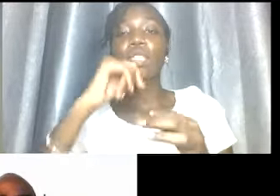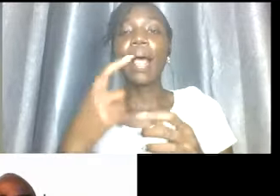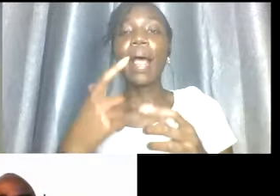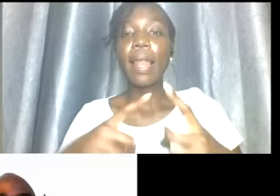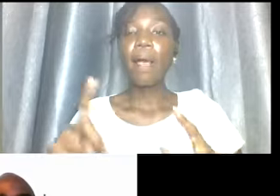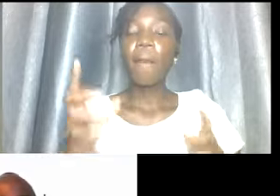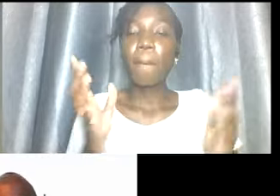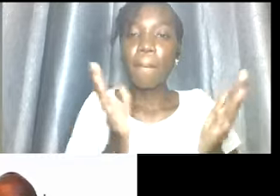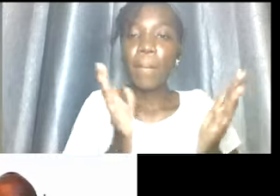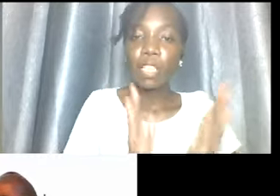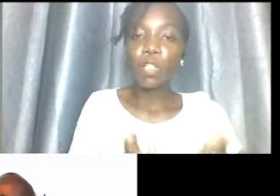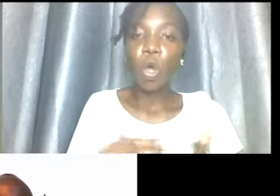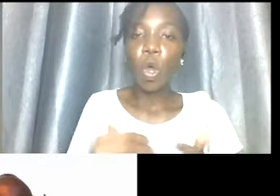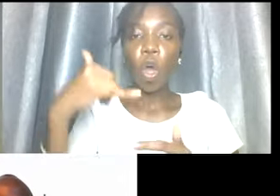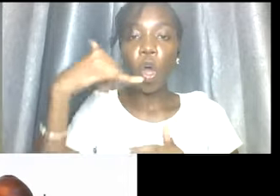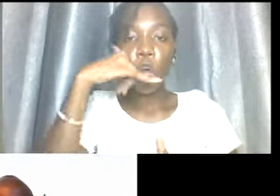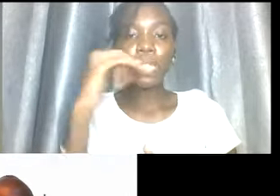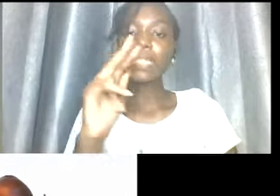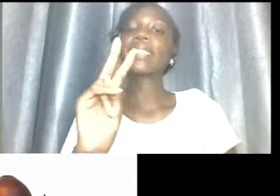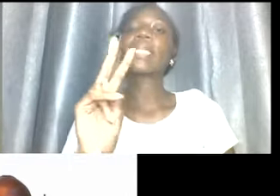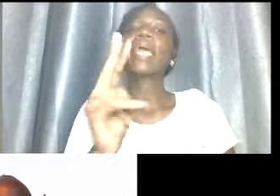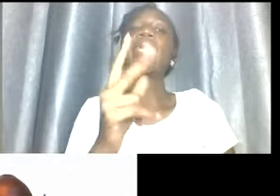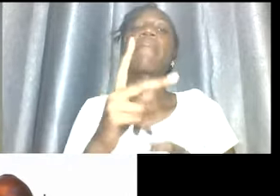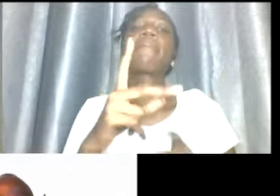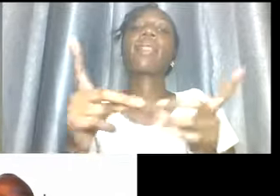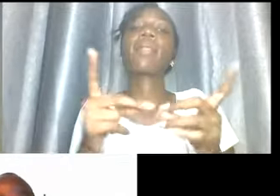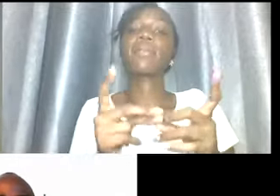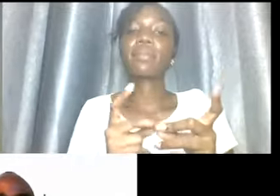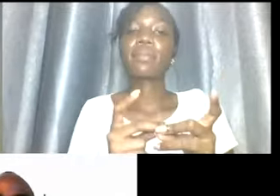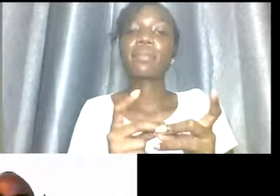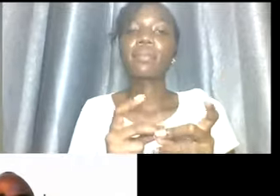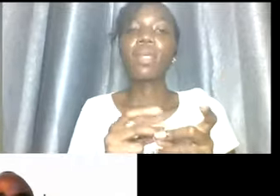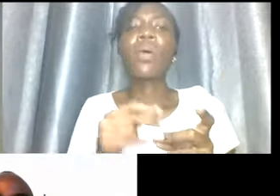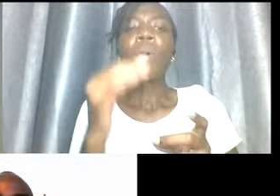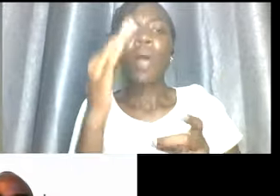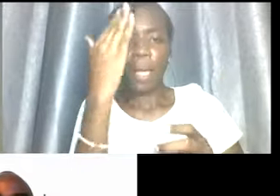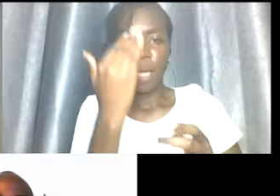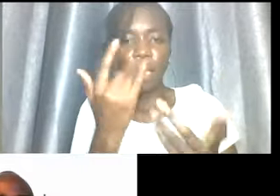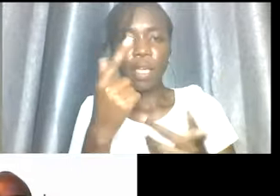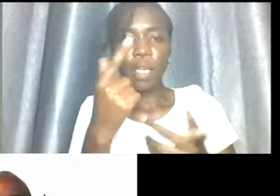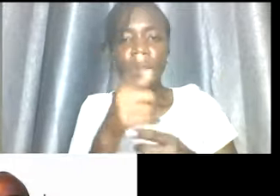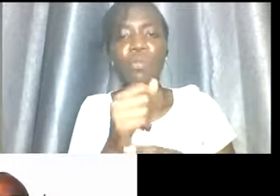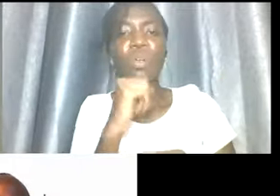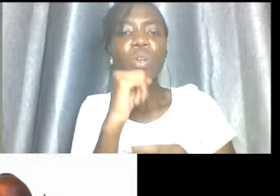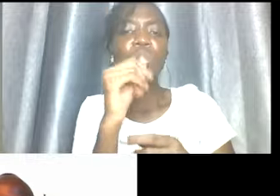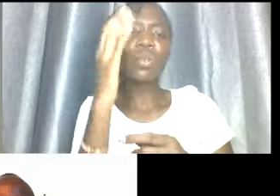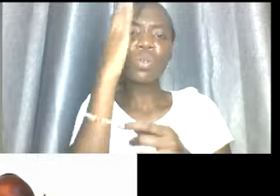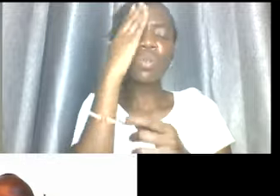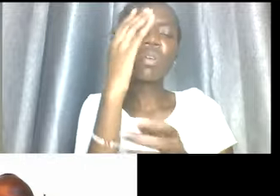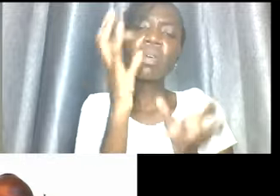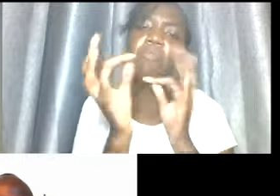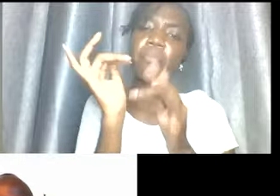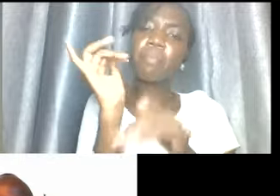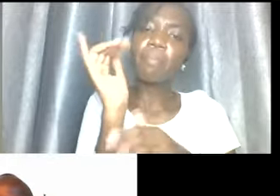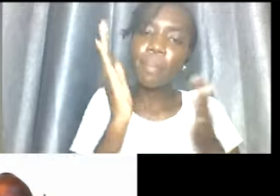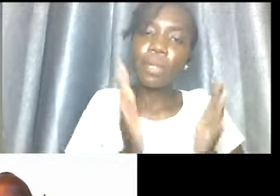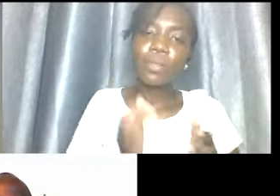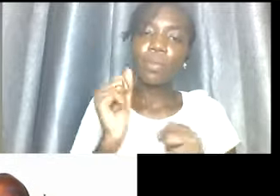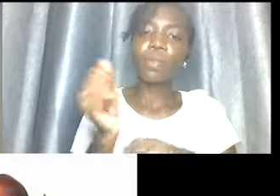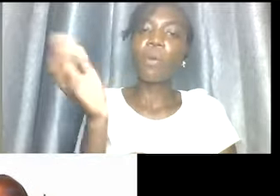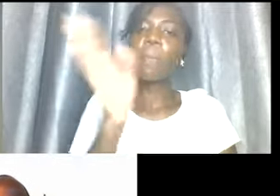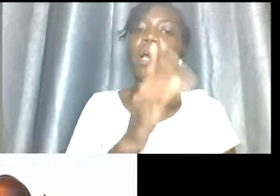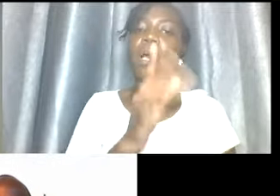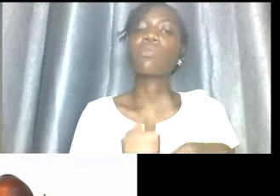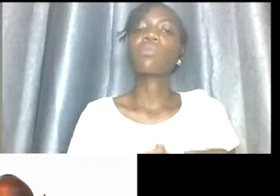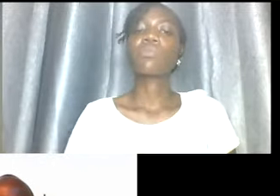call a second place. Reason being is you do not know if that customer will ever come back to you. So here's